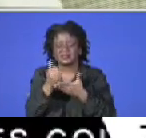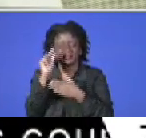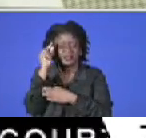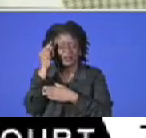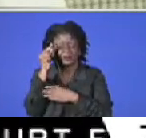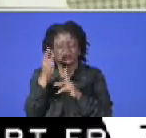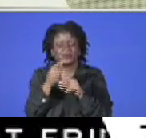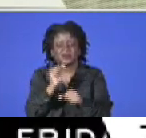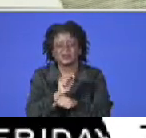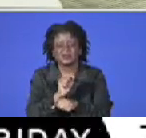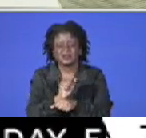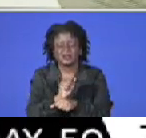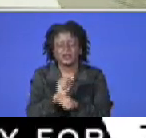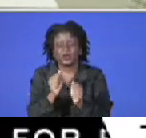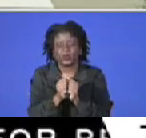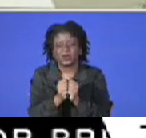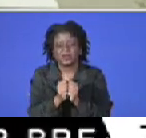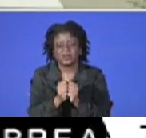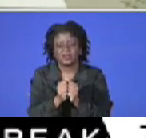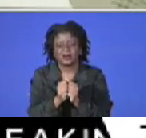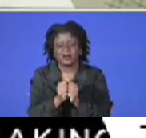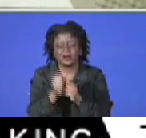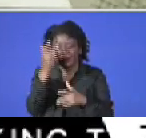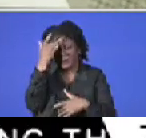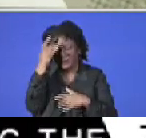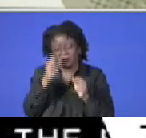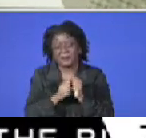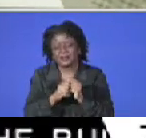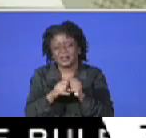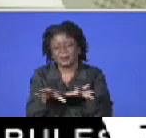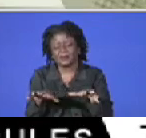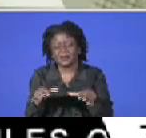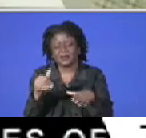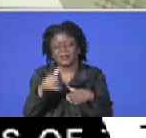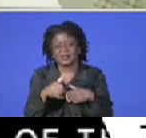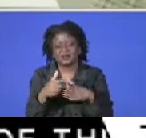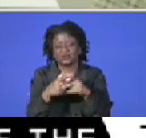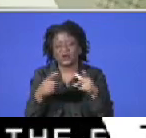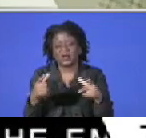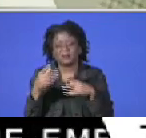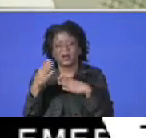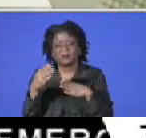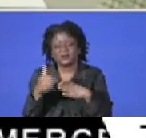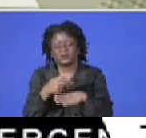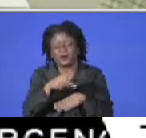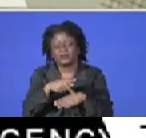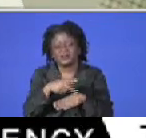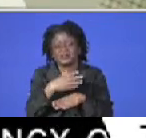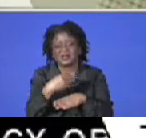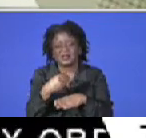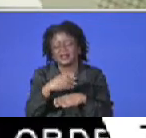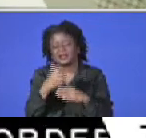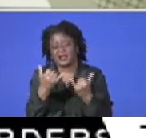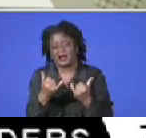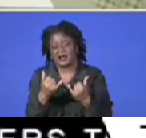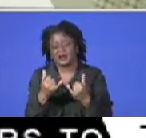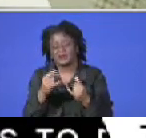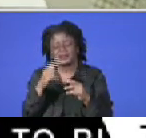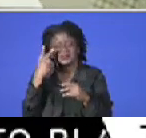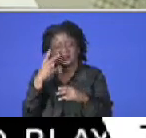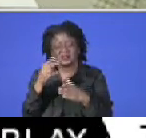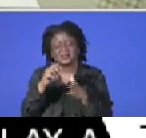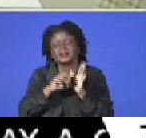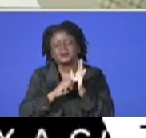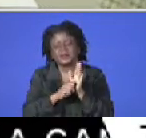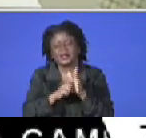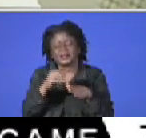New Providence, Grand Bahama, and now we're beginning to see signs of potential community spread in the Bimini chain, mainly